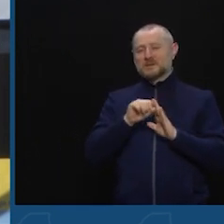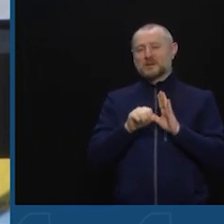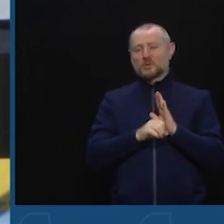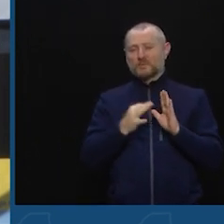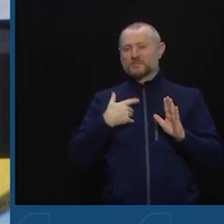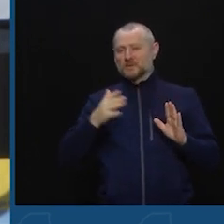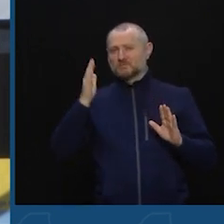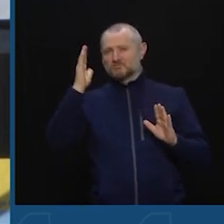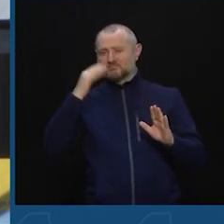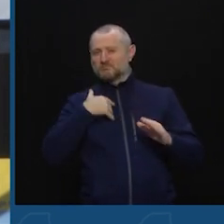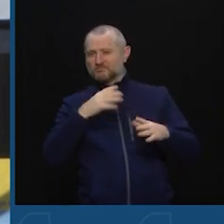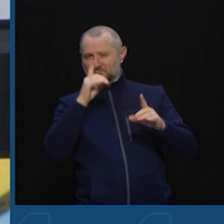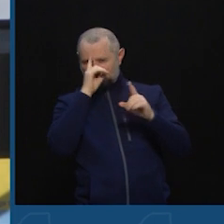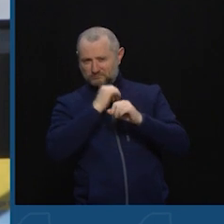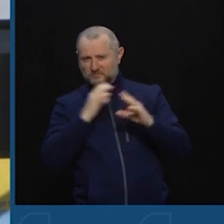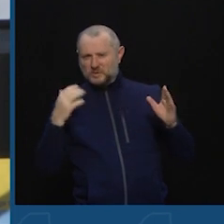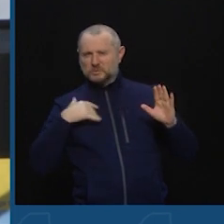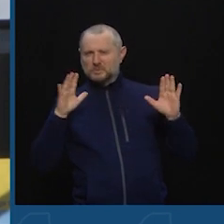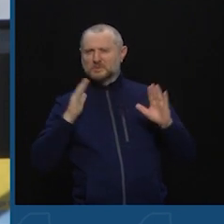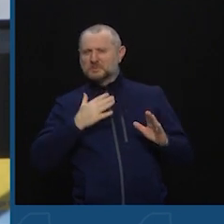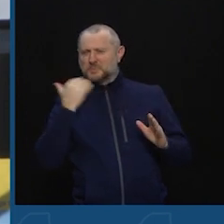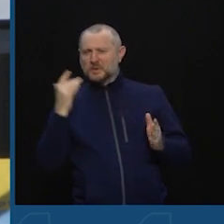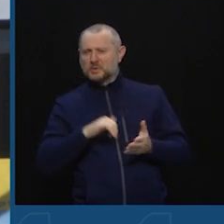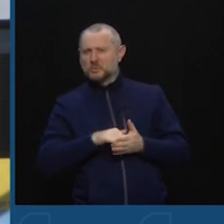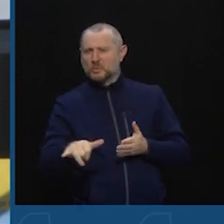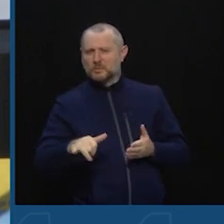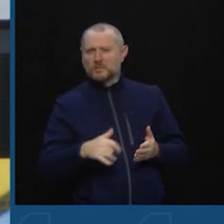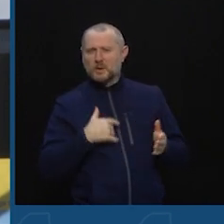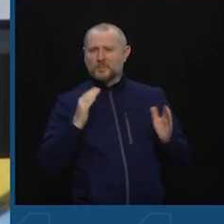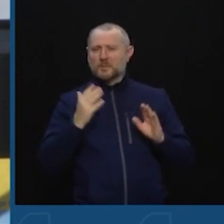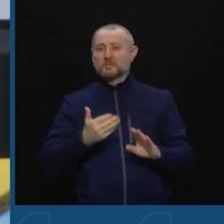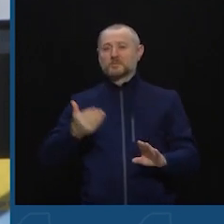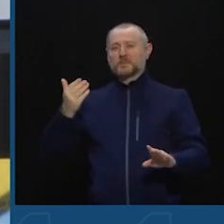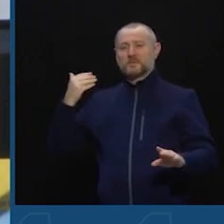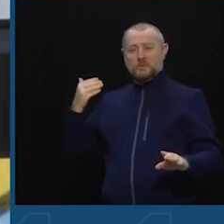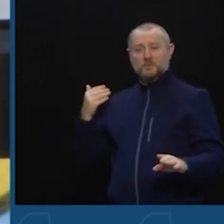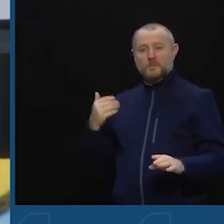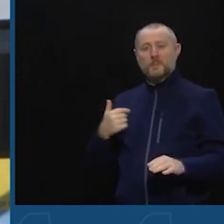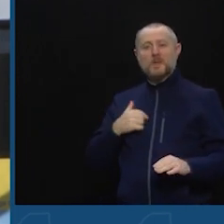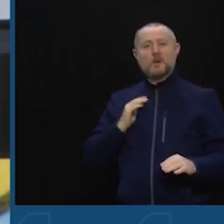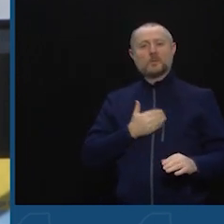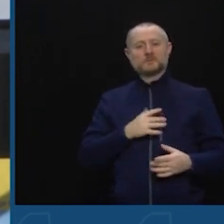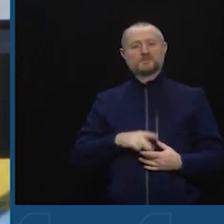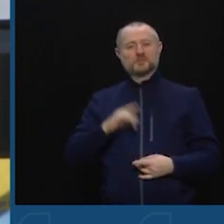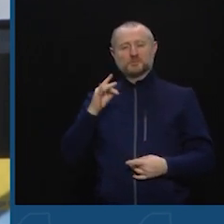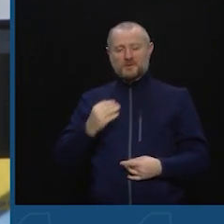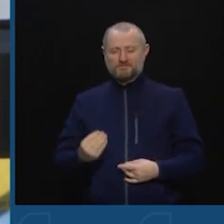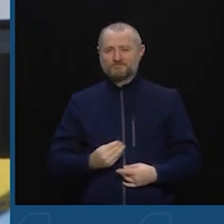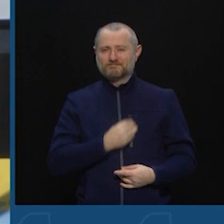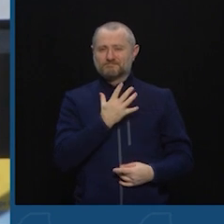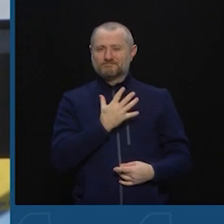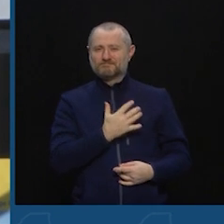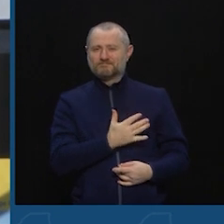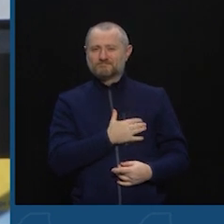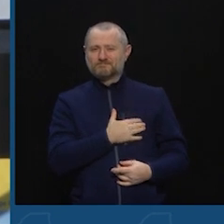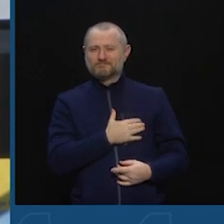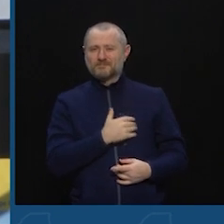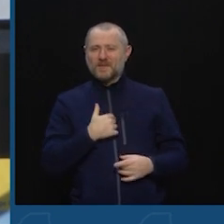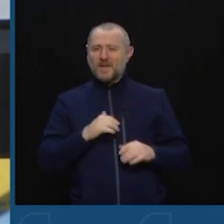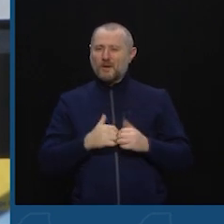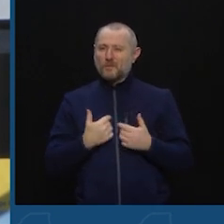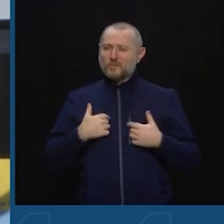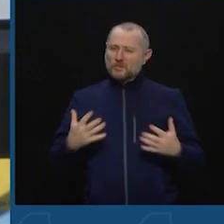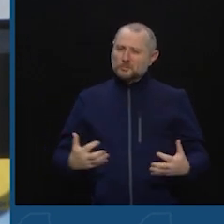a greater, better New York than ever before. That's how we lift not just our spirits, but lift ourselves out of this dark time known